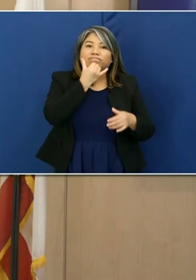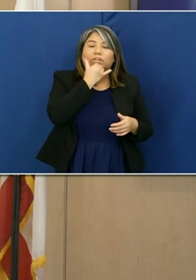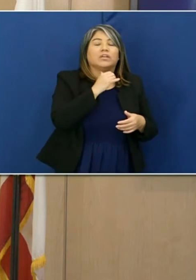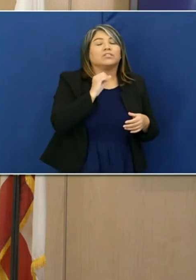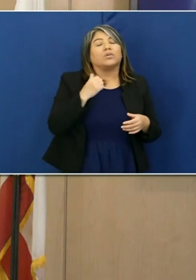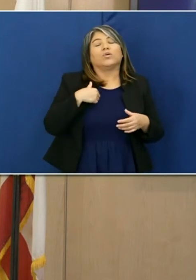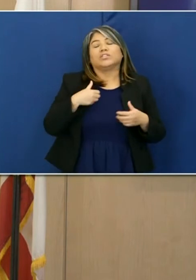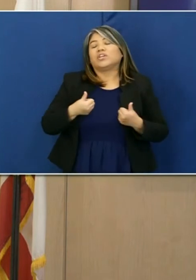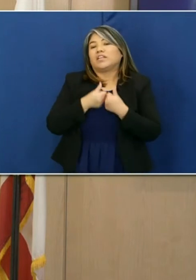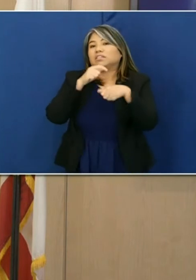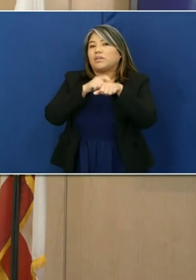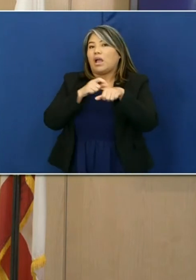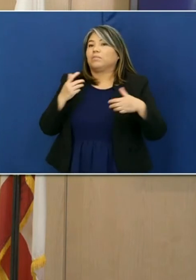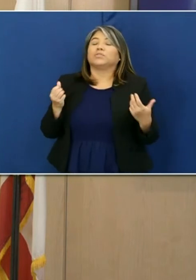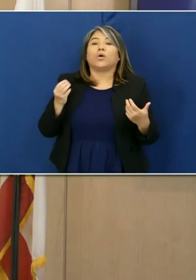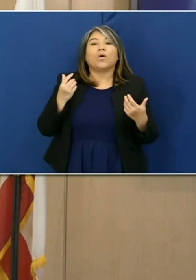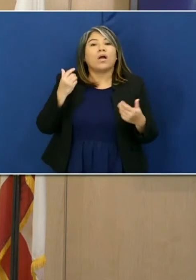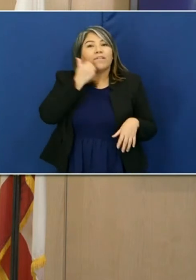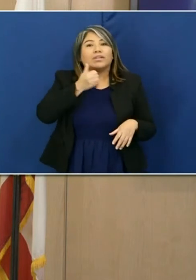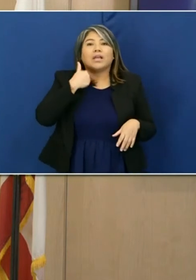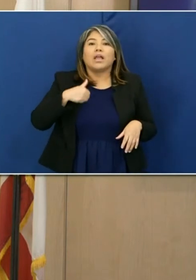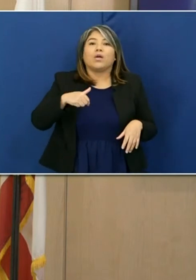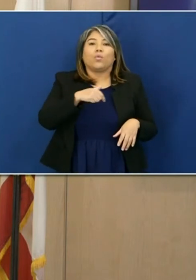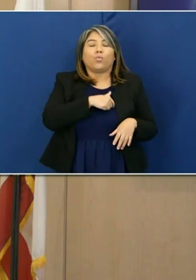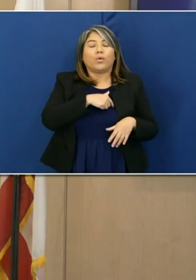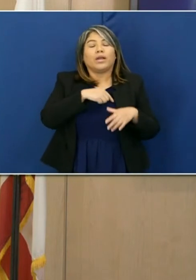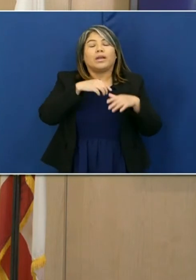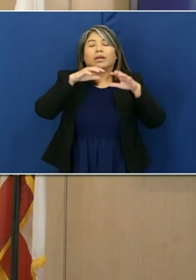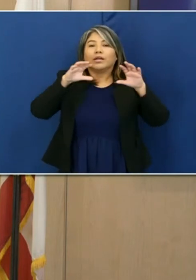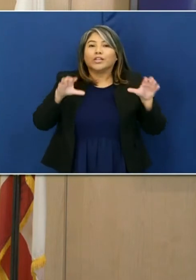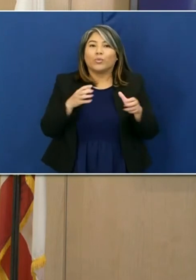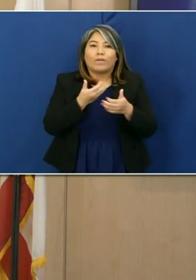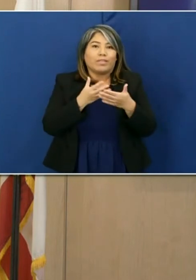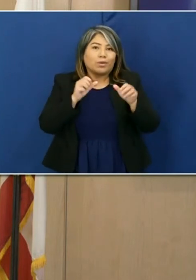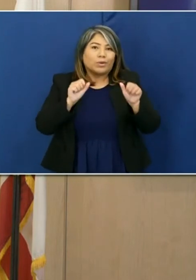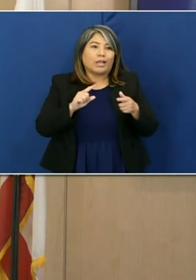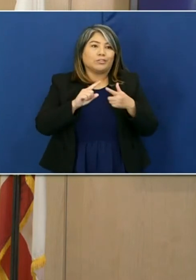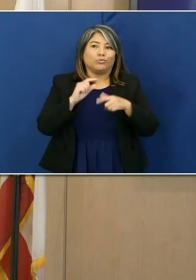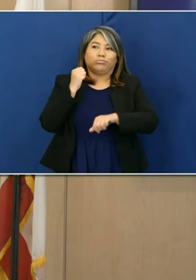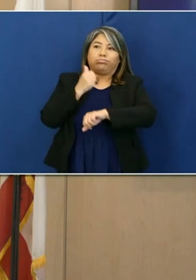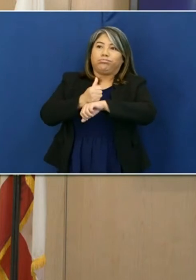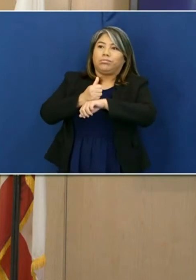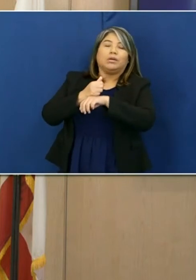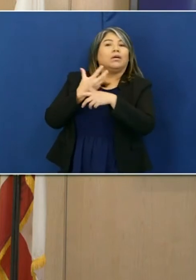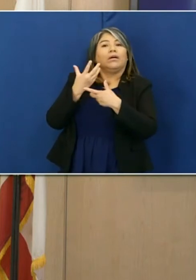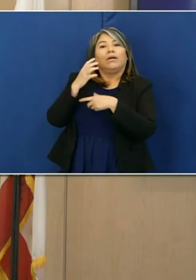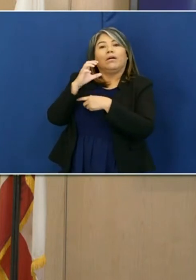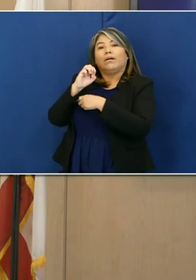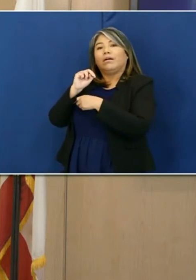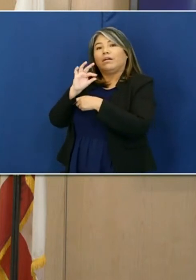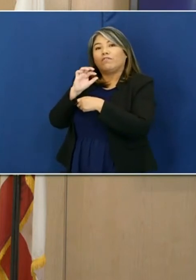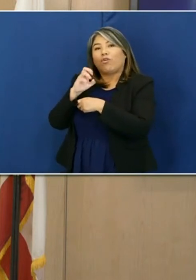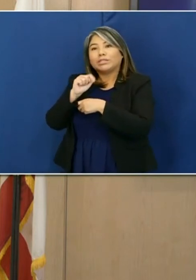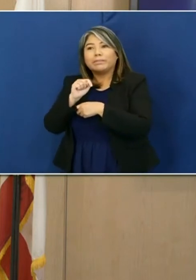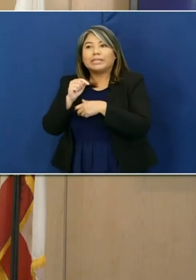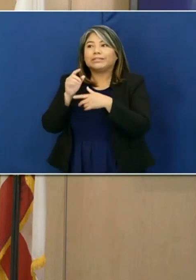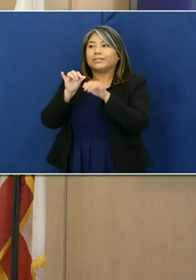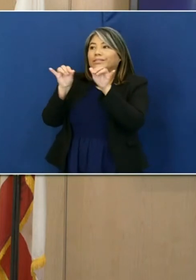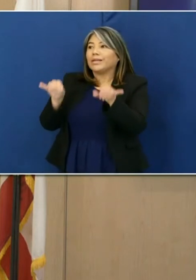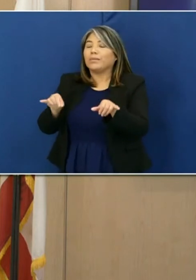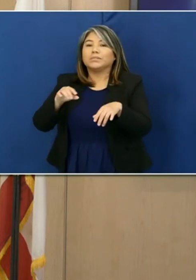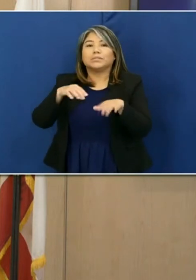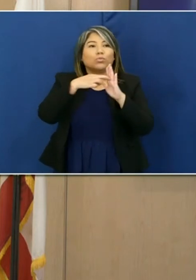out and we do everything that we can to try and put in place not just enforcement systems and public health orders and